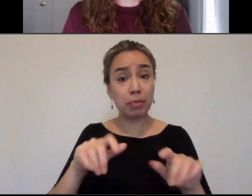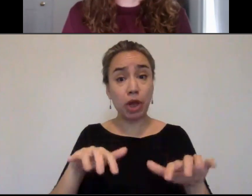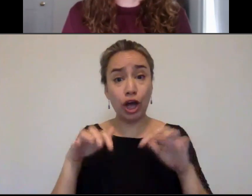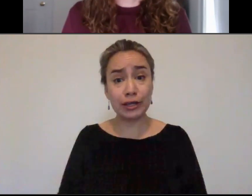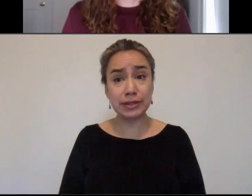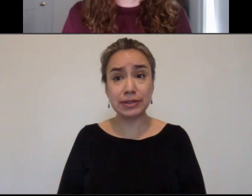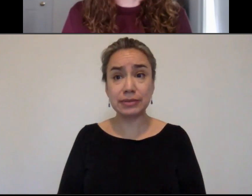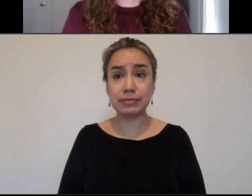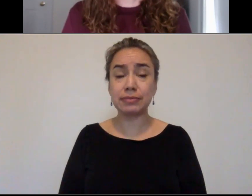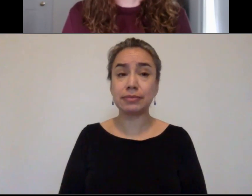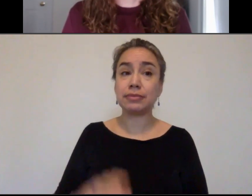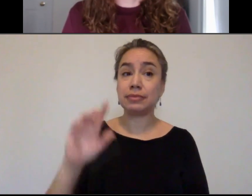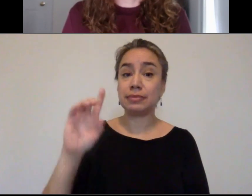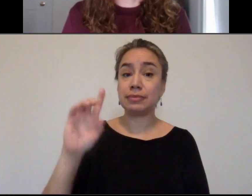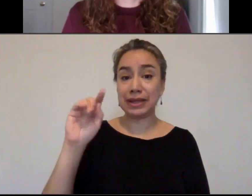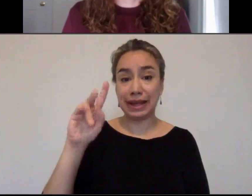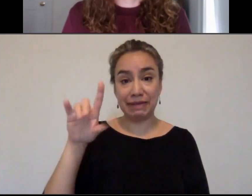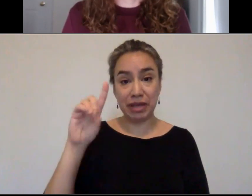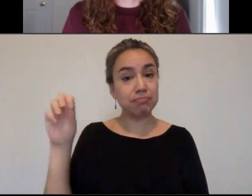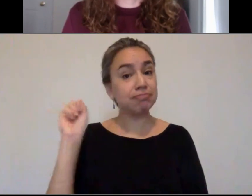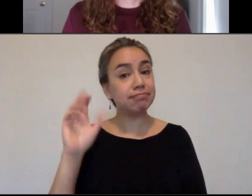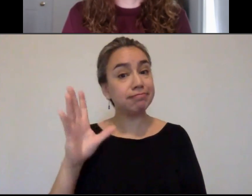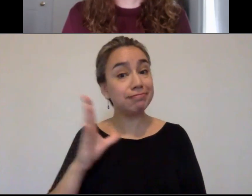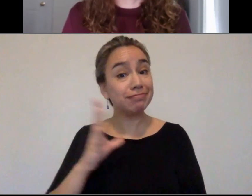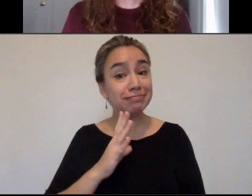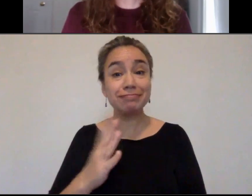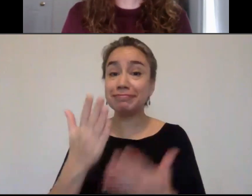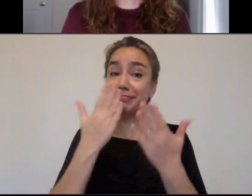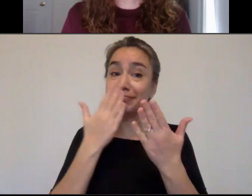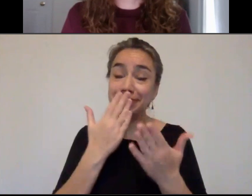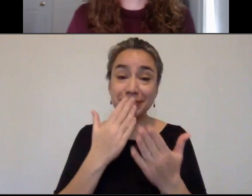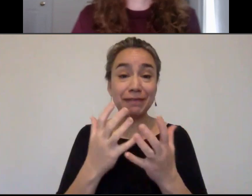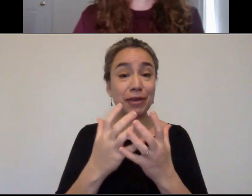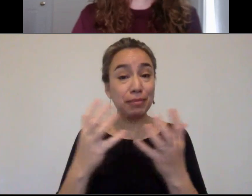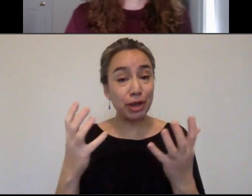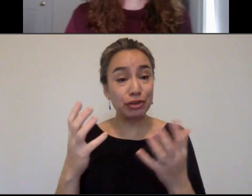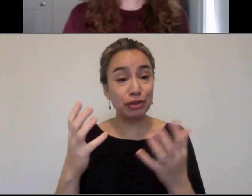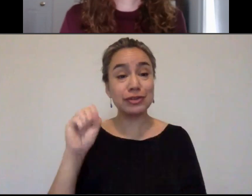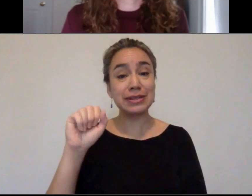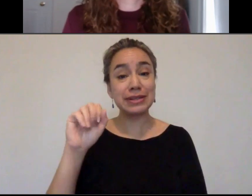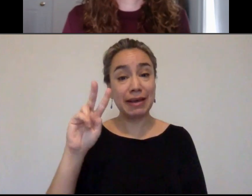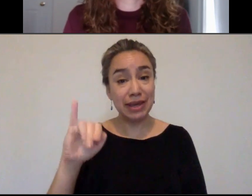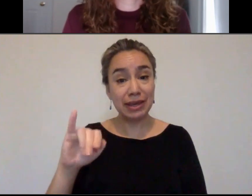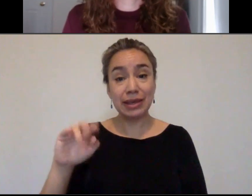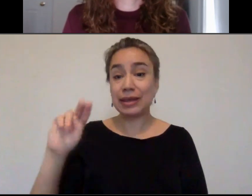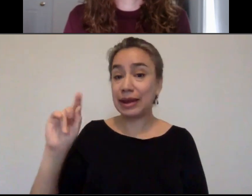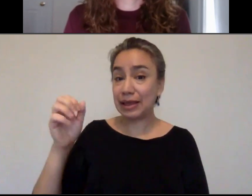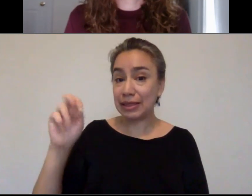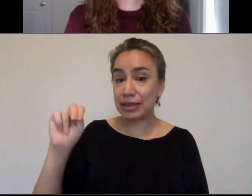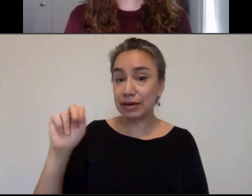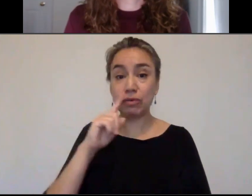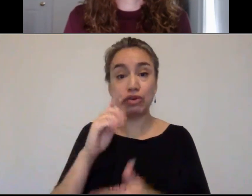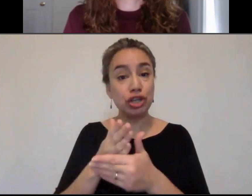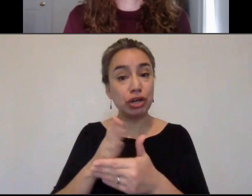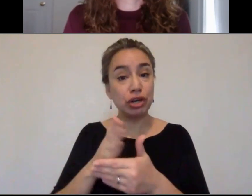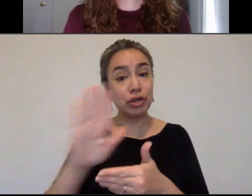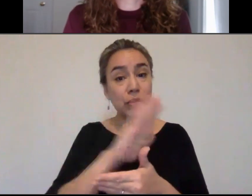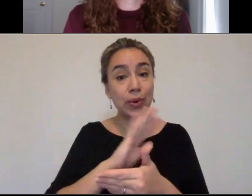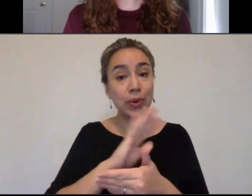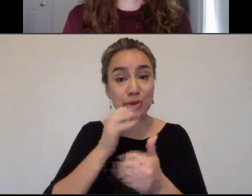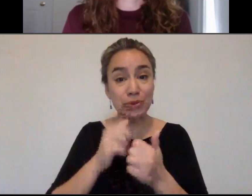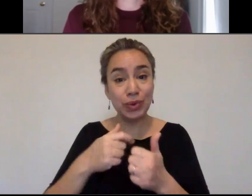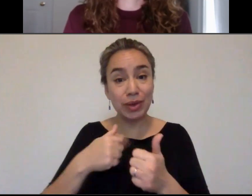Well, so in that case, thank you very much indeed to Savi and Nathan for sharing your expertise with us, and